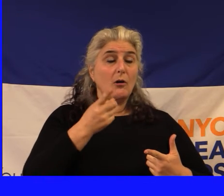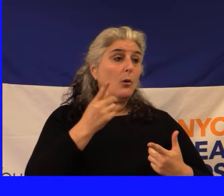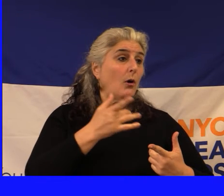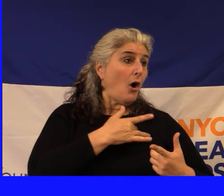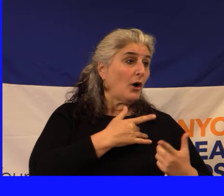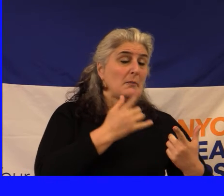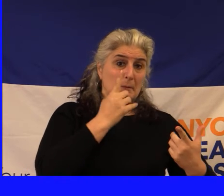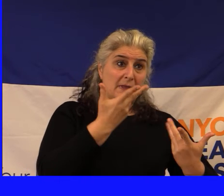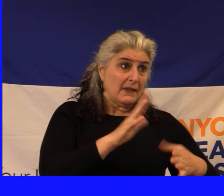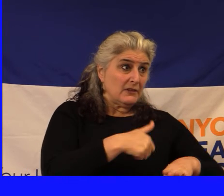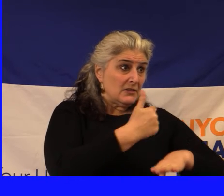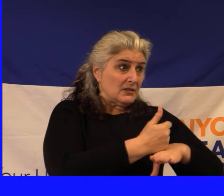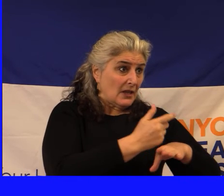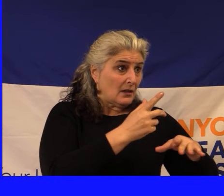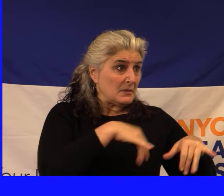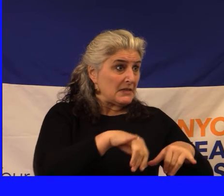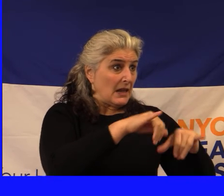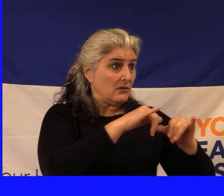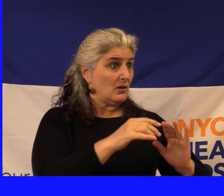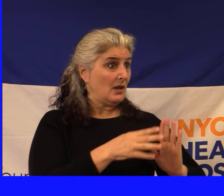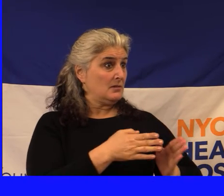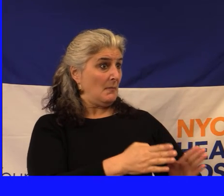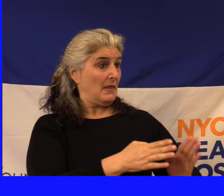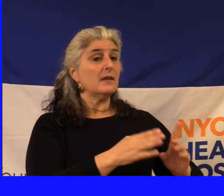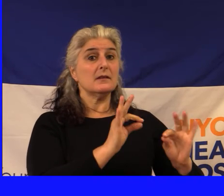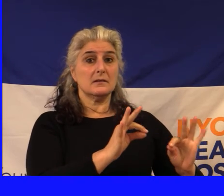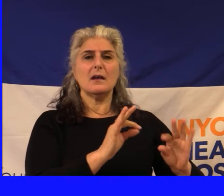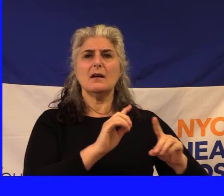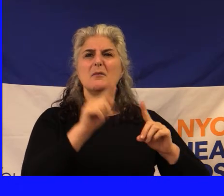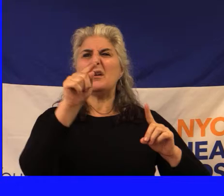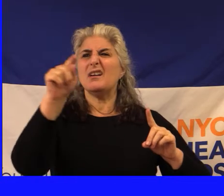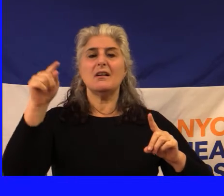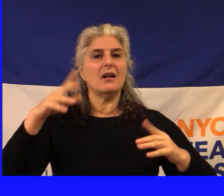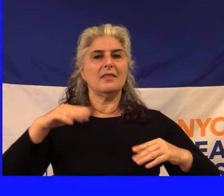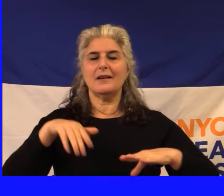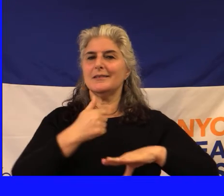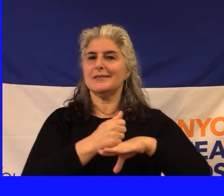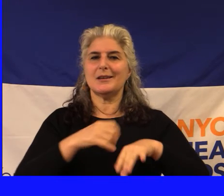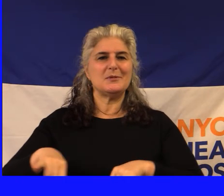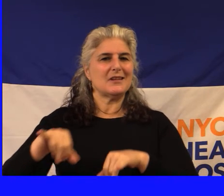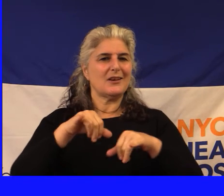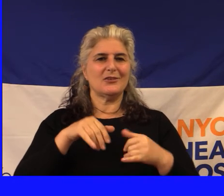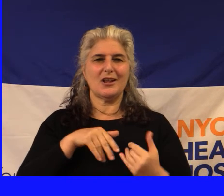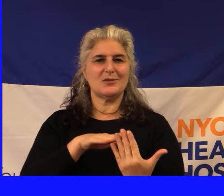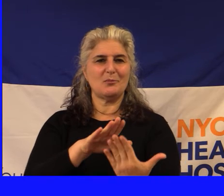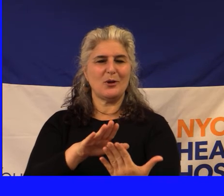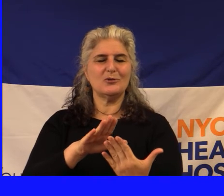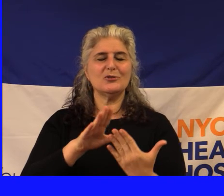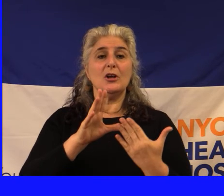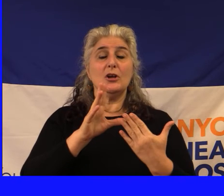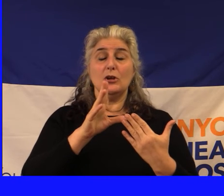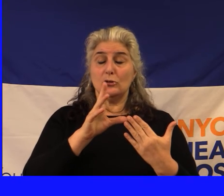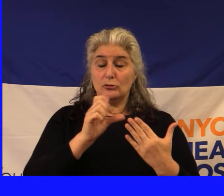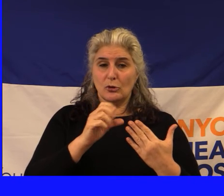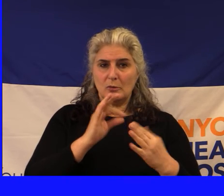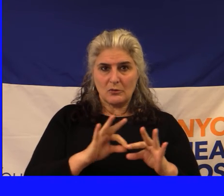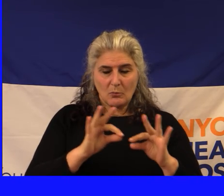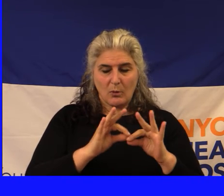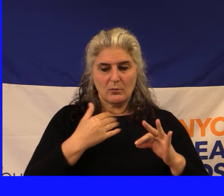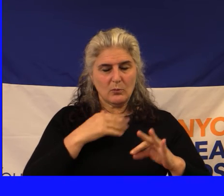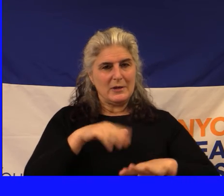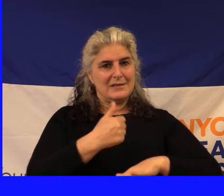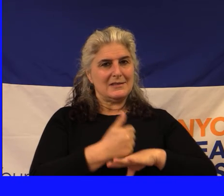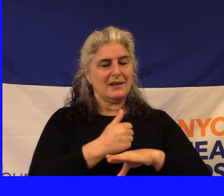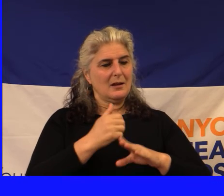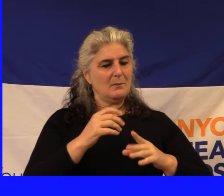that where they matter the most, the conditions that matter for the most, that we have standardized care models, and that these